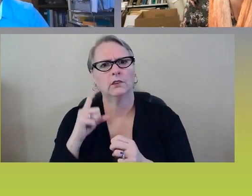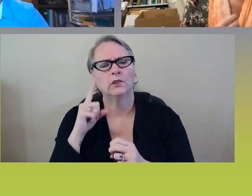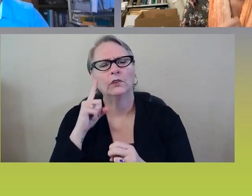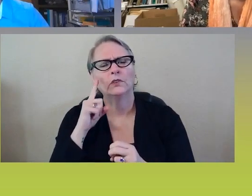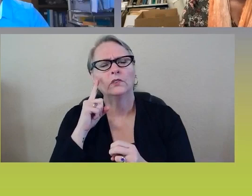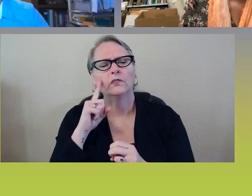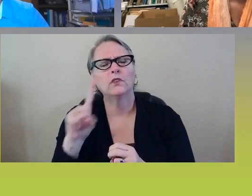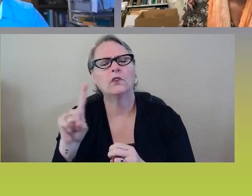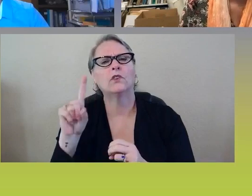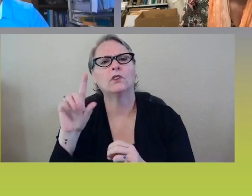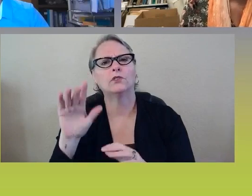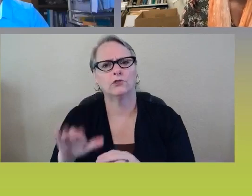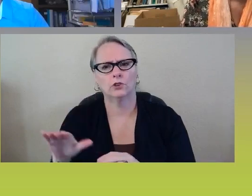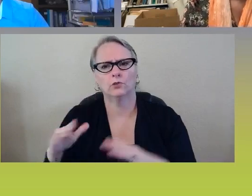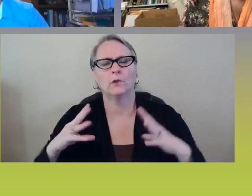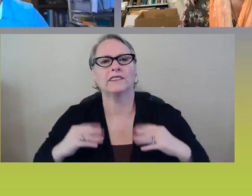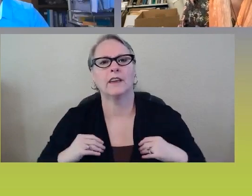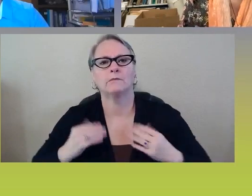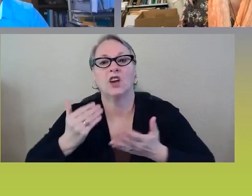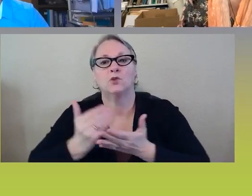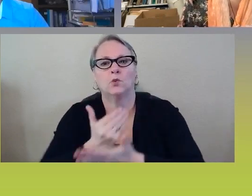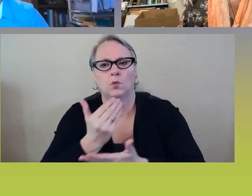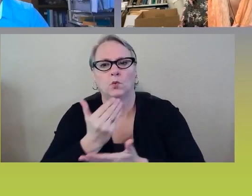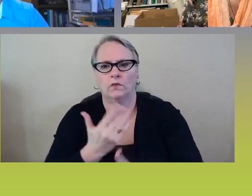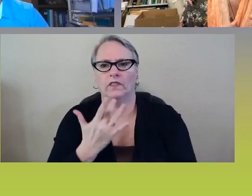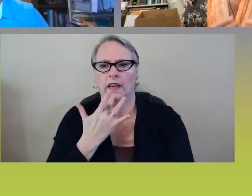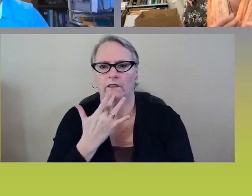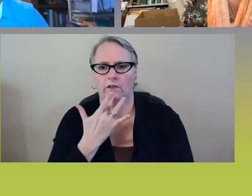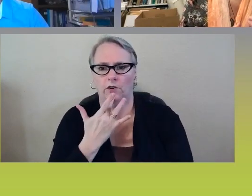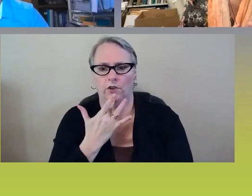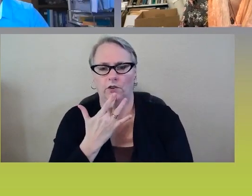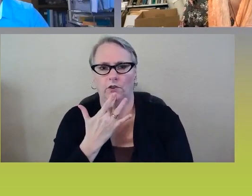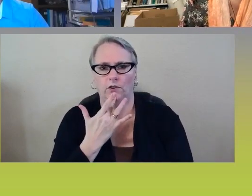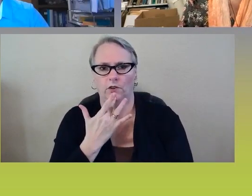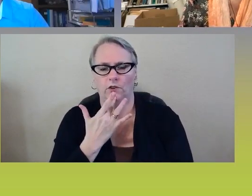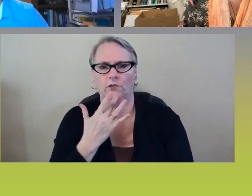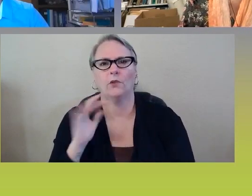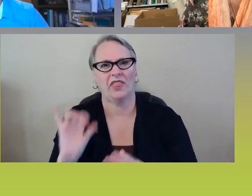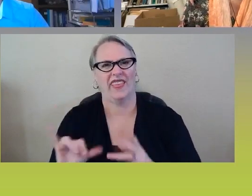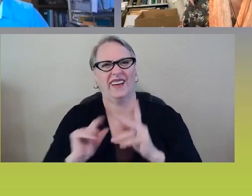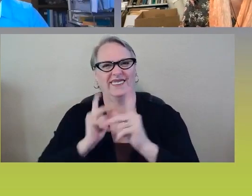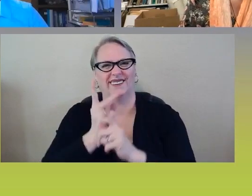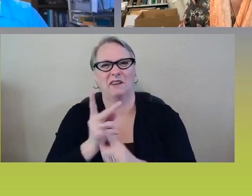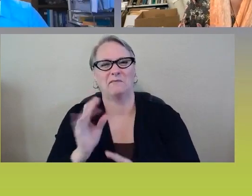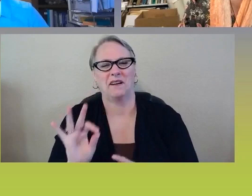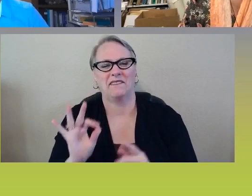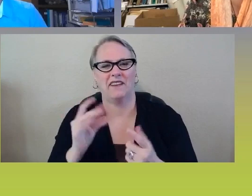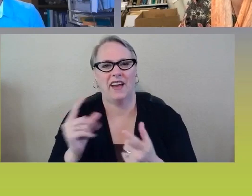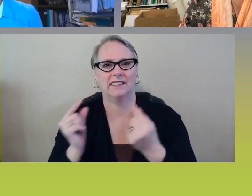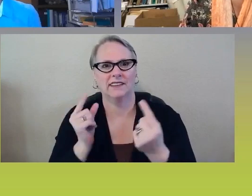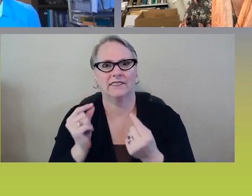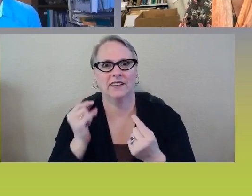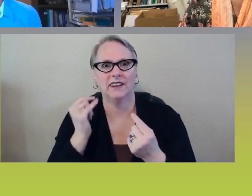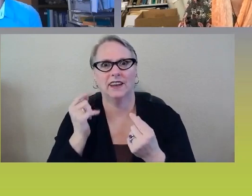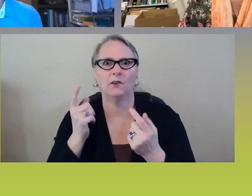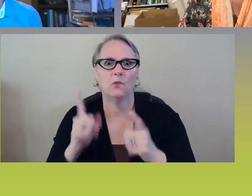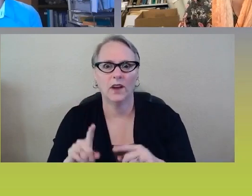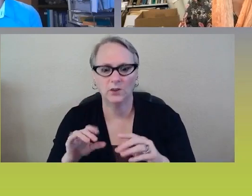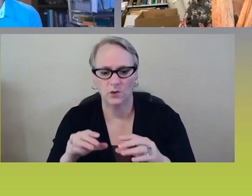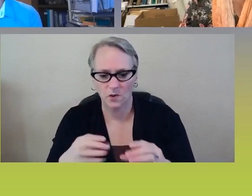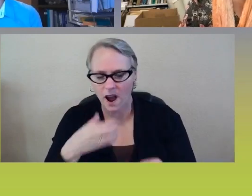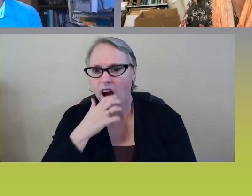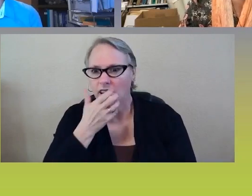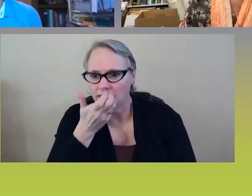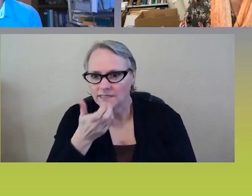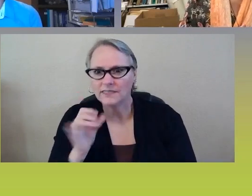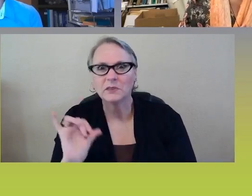for children to accept a new flavor. So these type of activities where there is tasting also, that